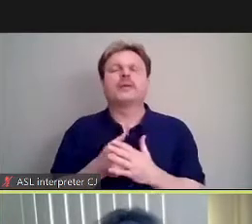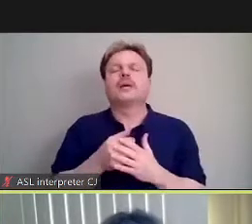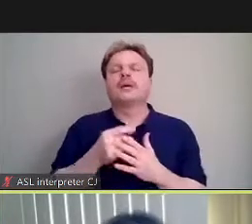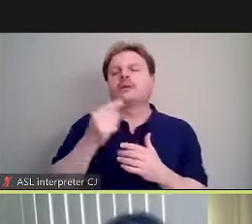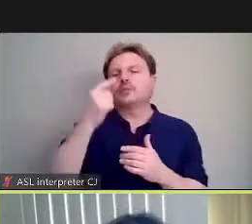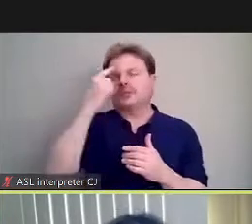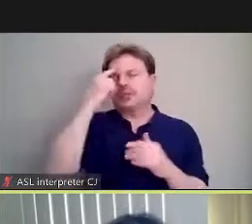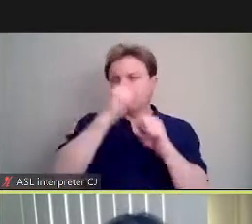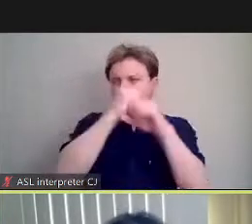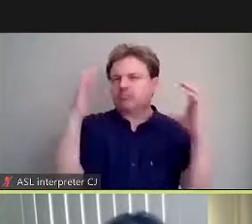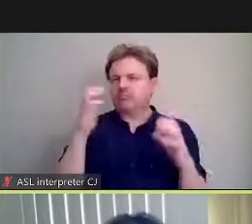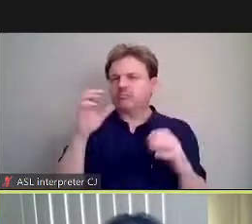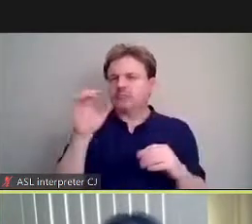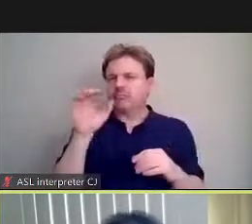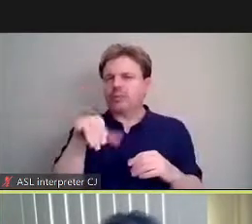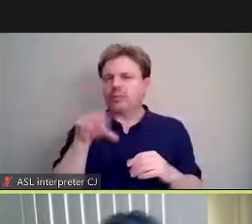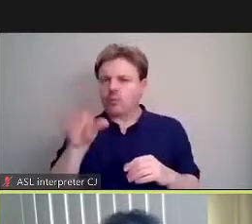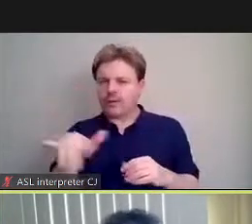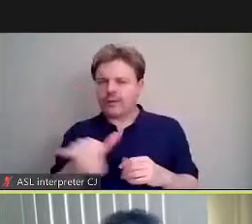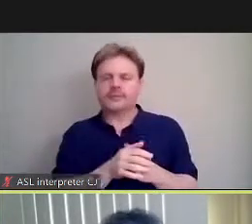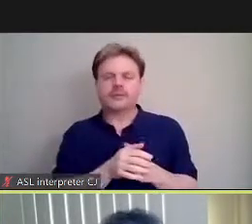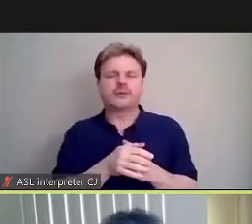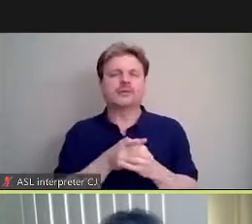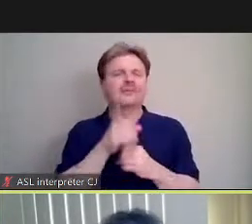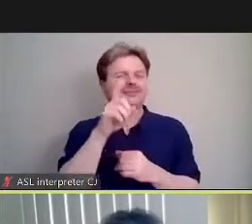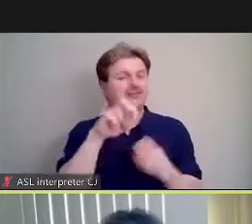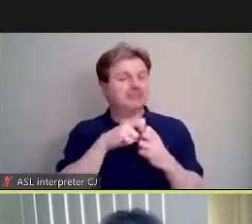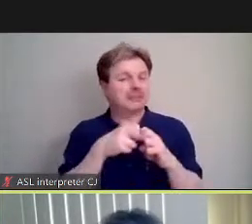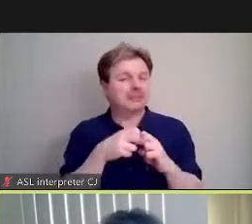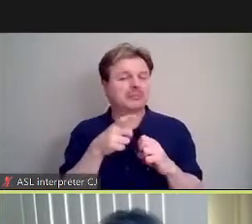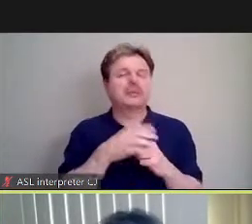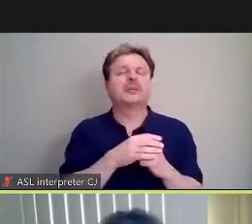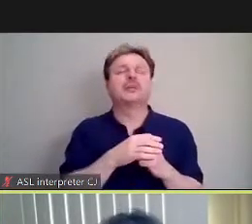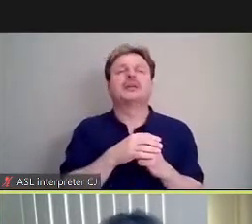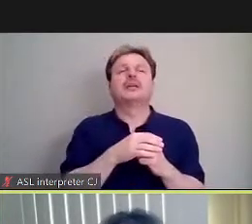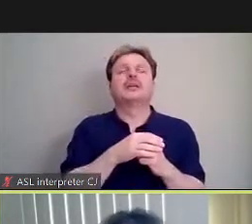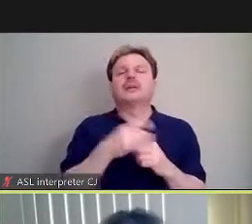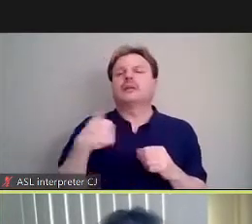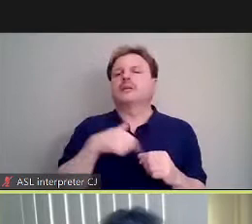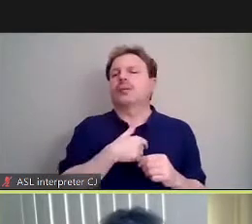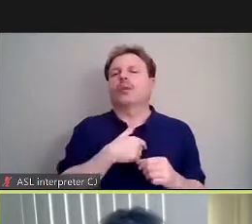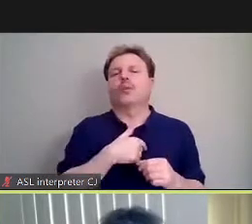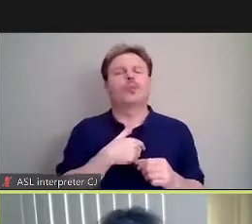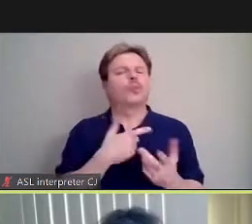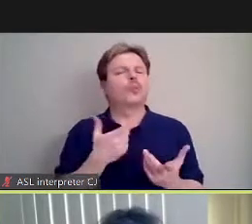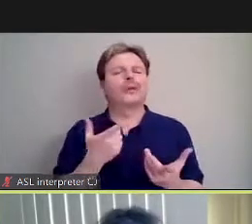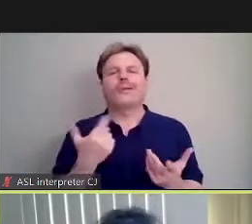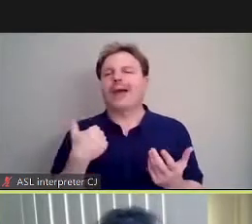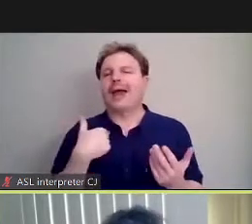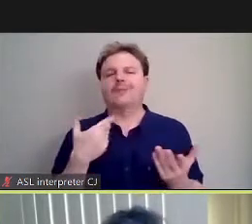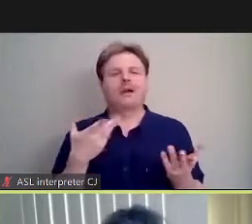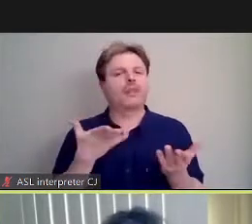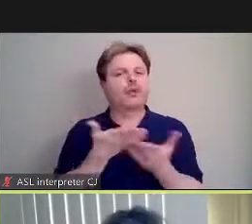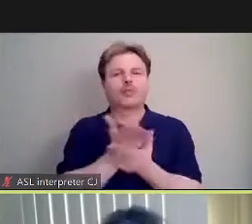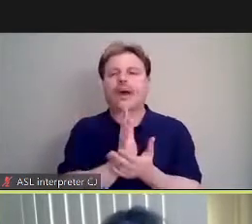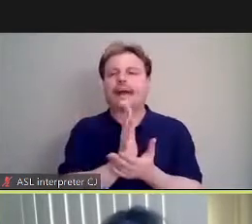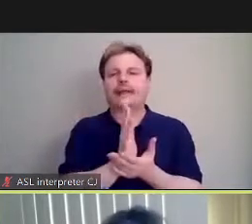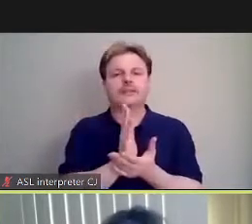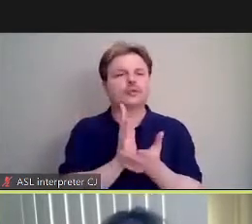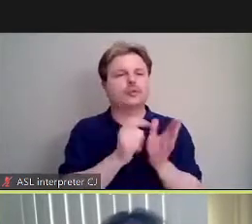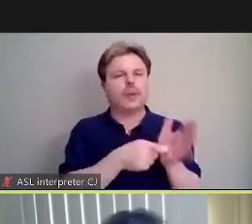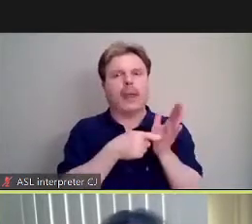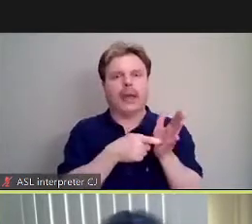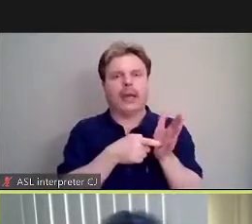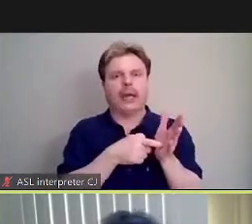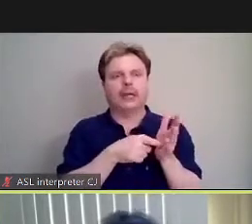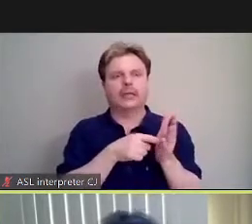that way. But part of the problem is that we do not have the right to demand people's histories,